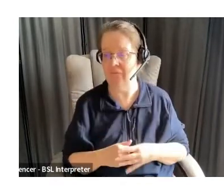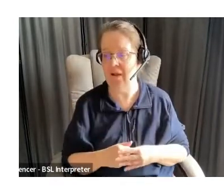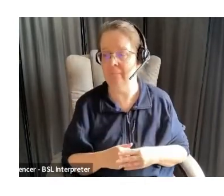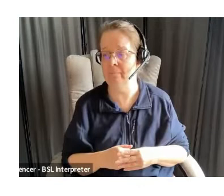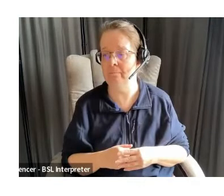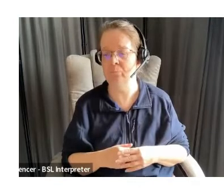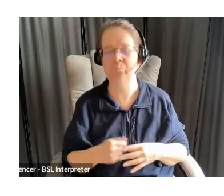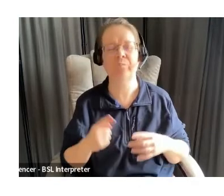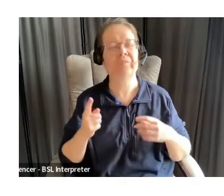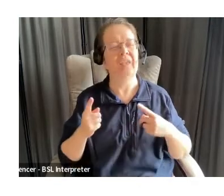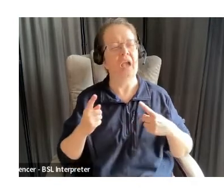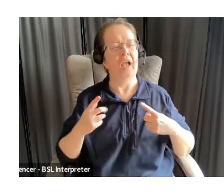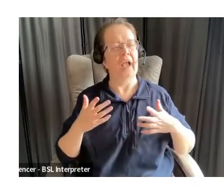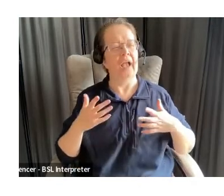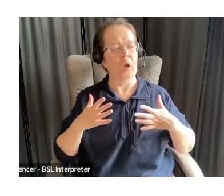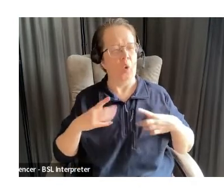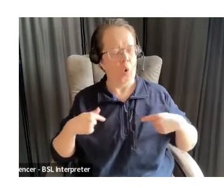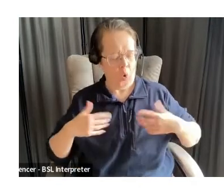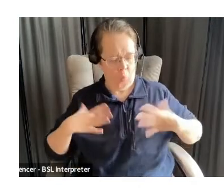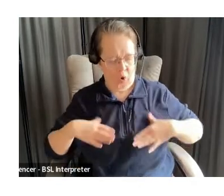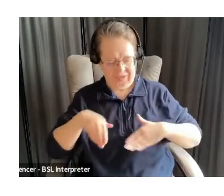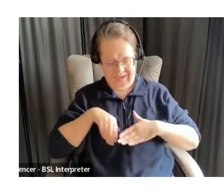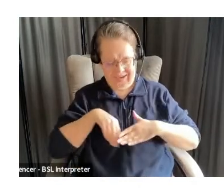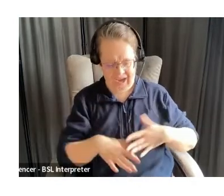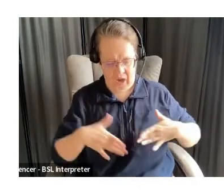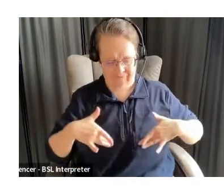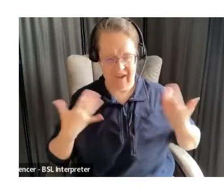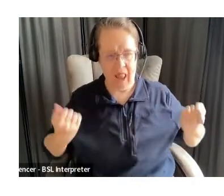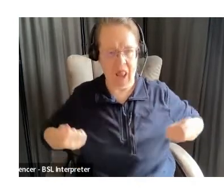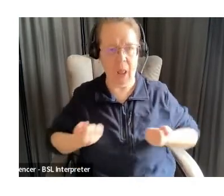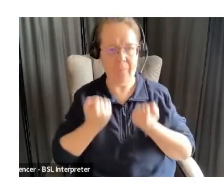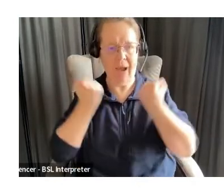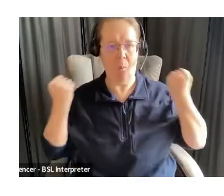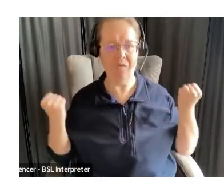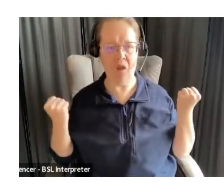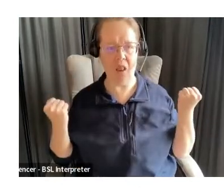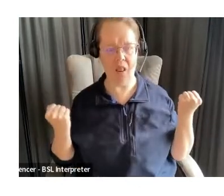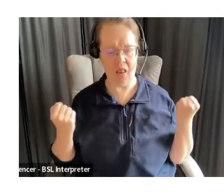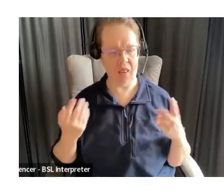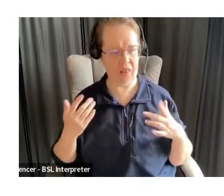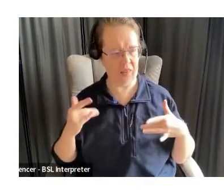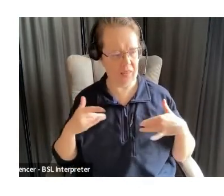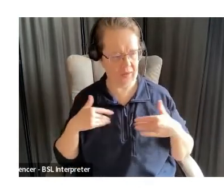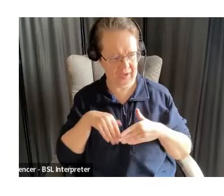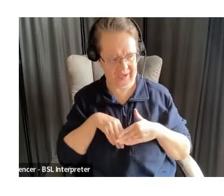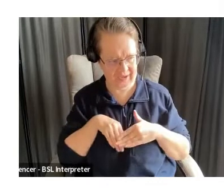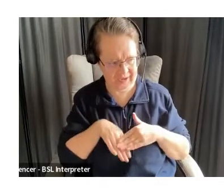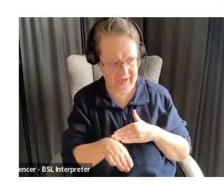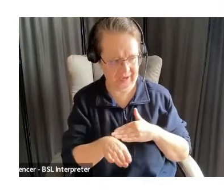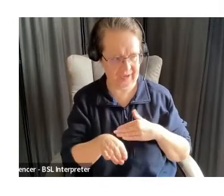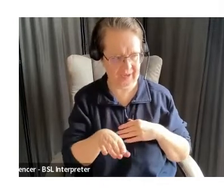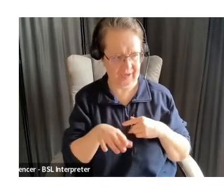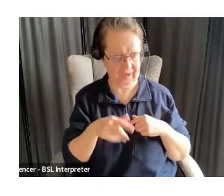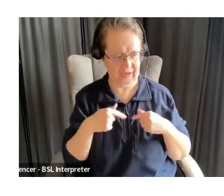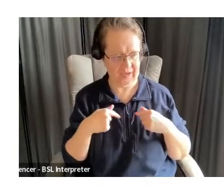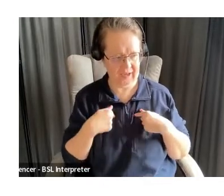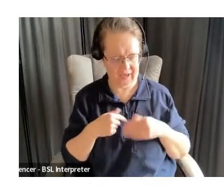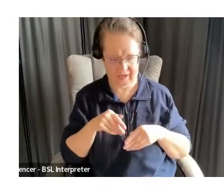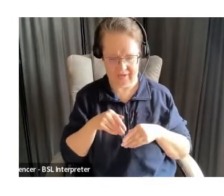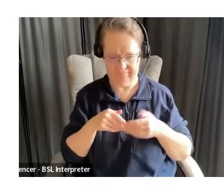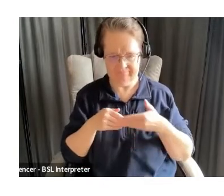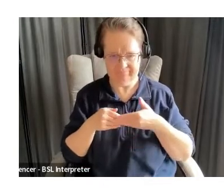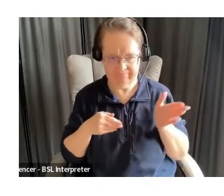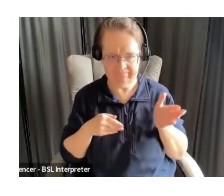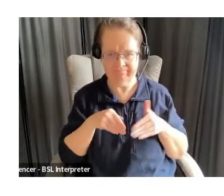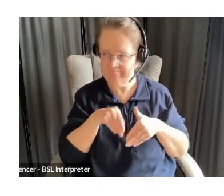is all about feeling powerful before you actually go into the interview. It's the influence of stepping into